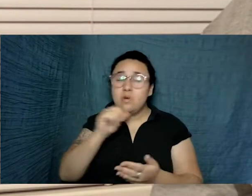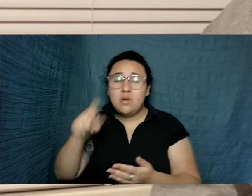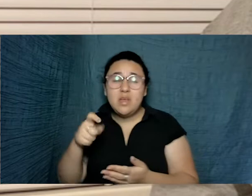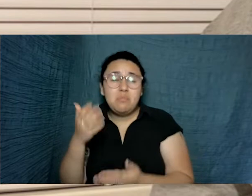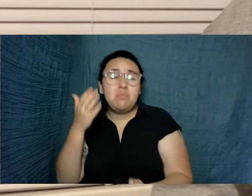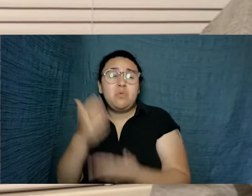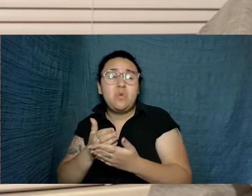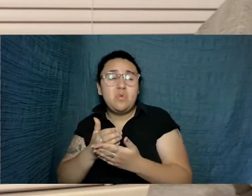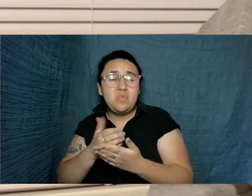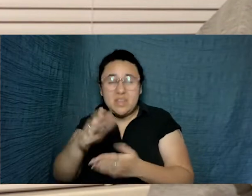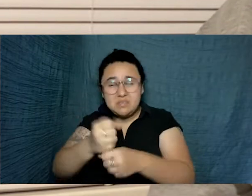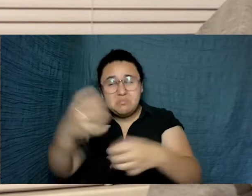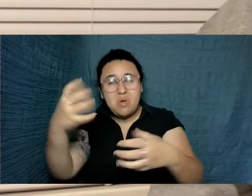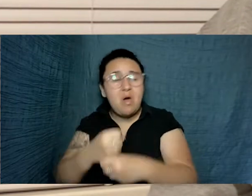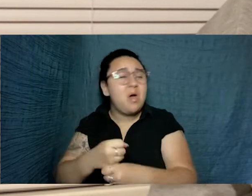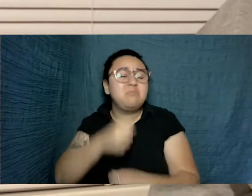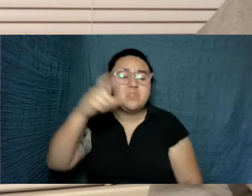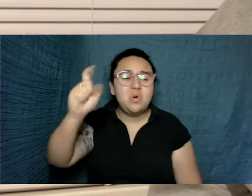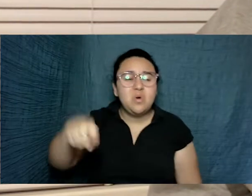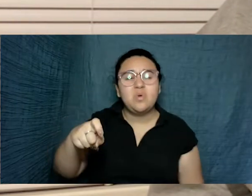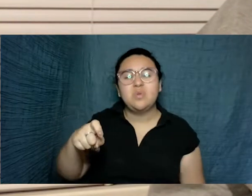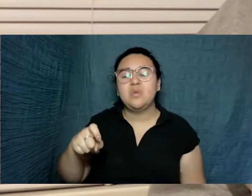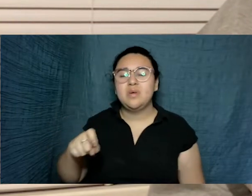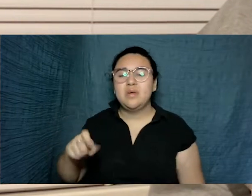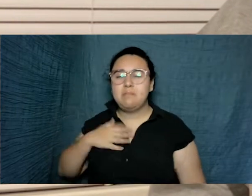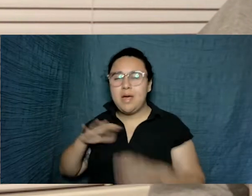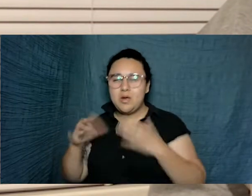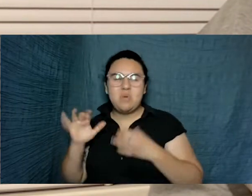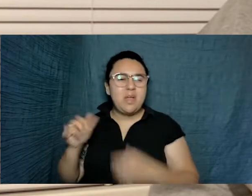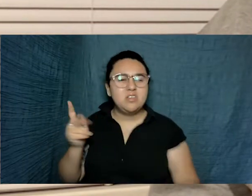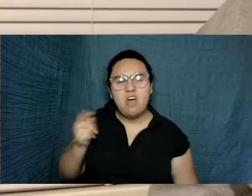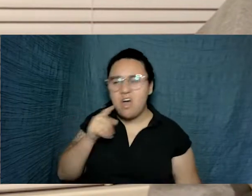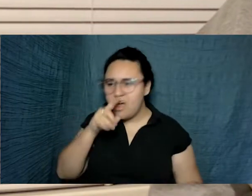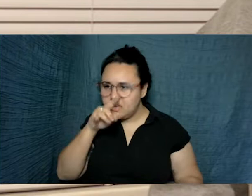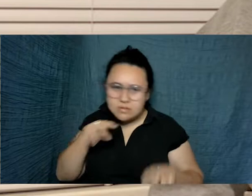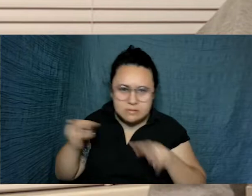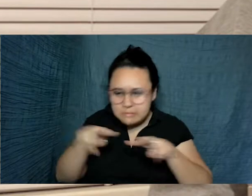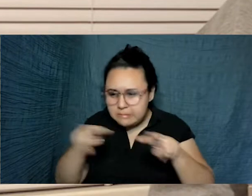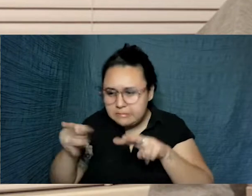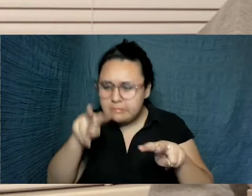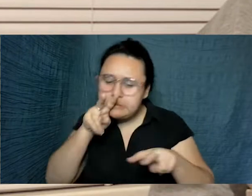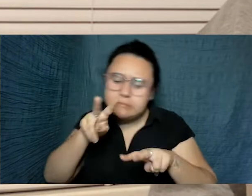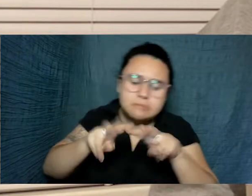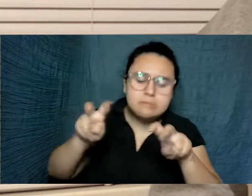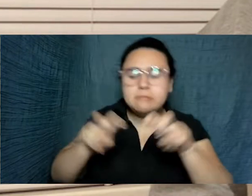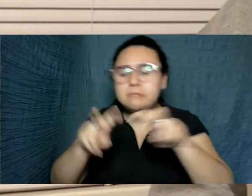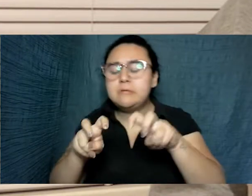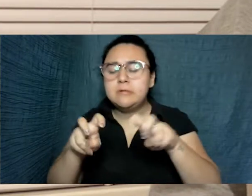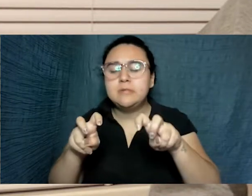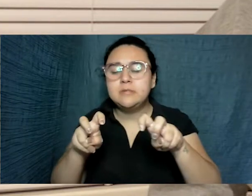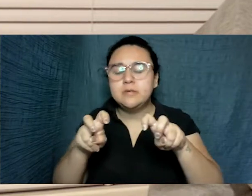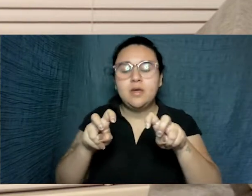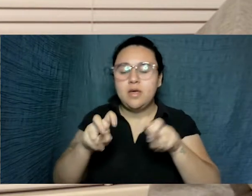IED emplacement. Feral dogs, burn pit snuff puppies like our beloved Molly, loped in votive skeletal escort